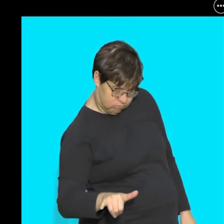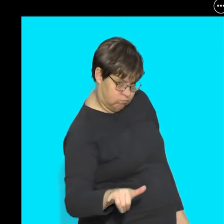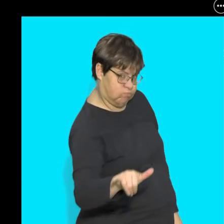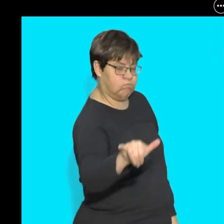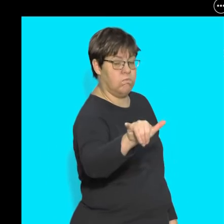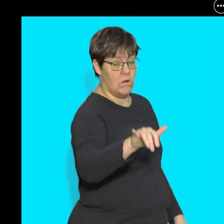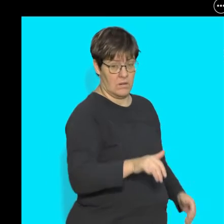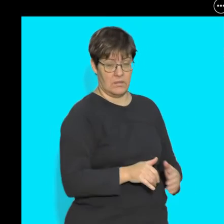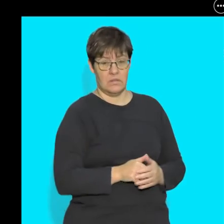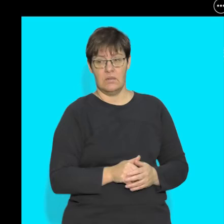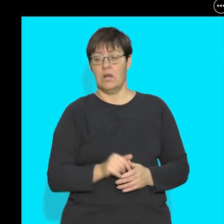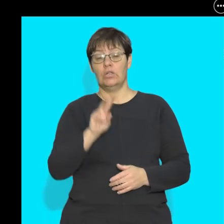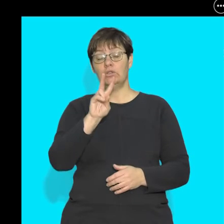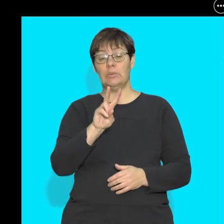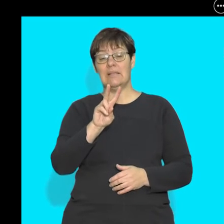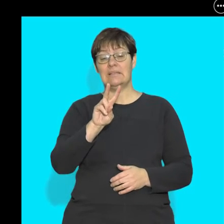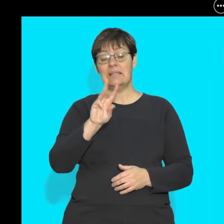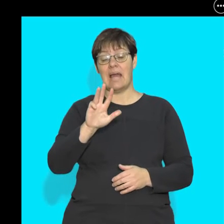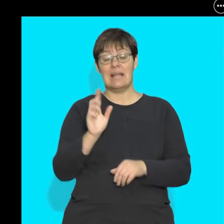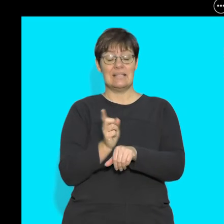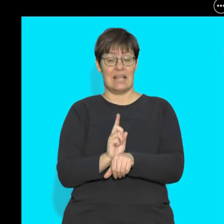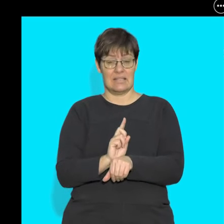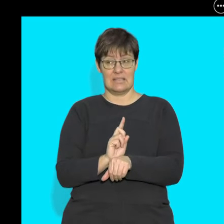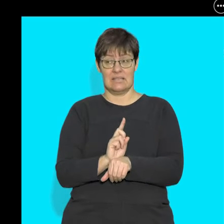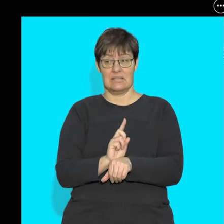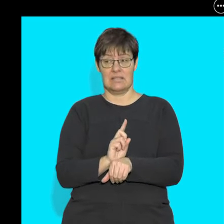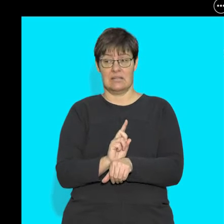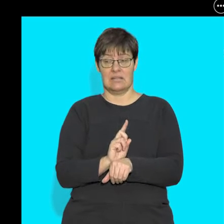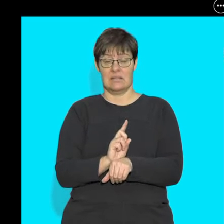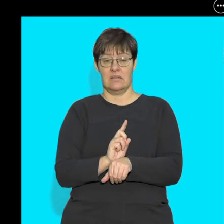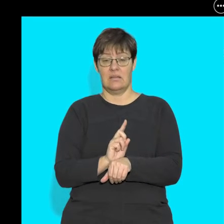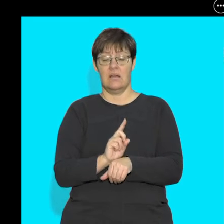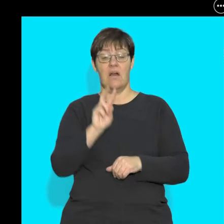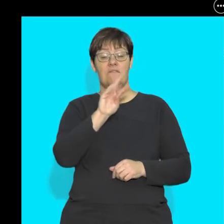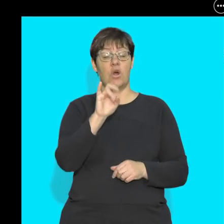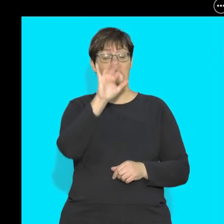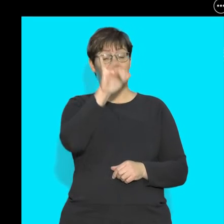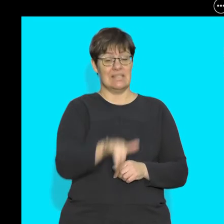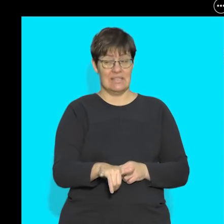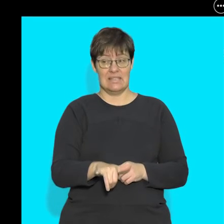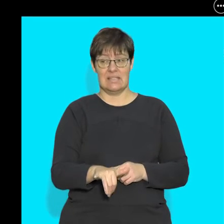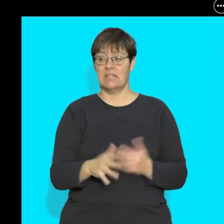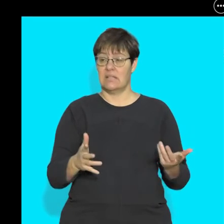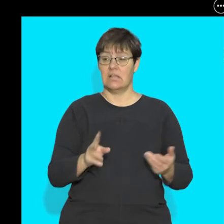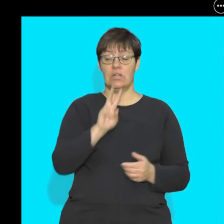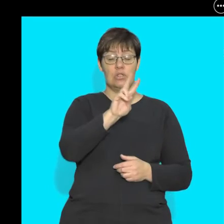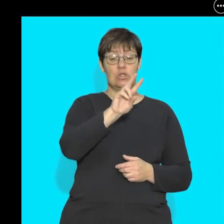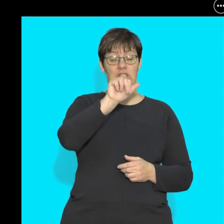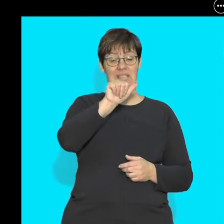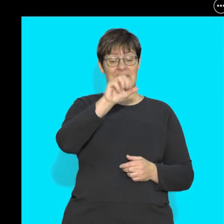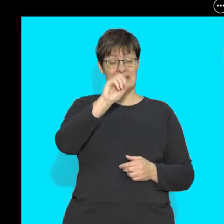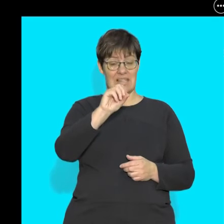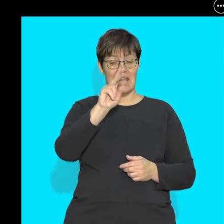runway, and after 29 seconds has a velocity of